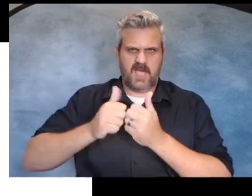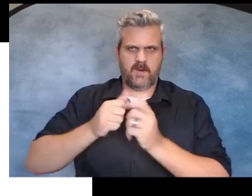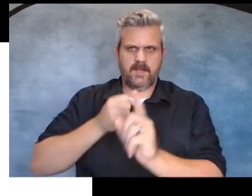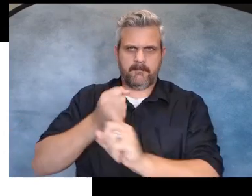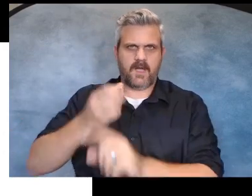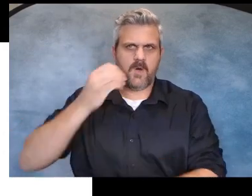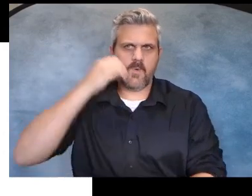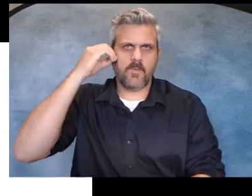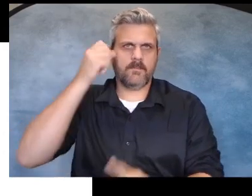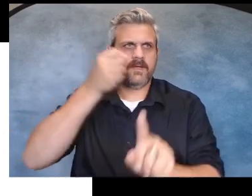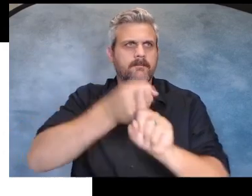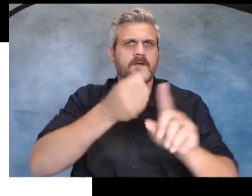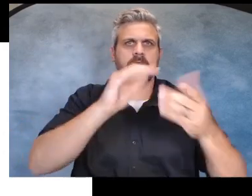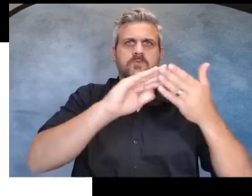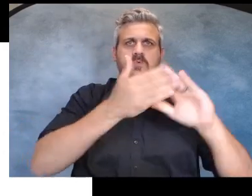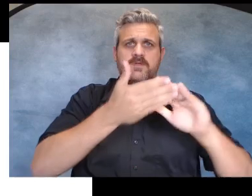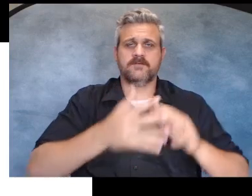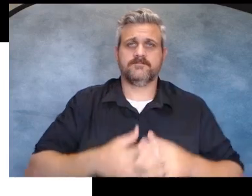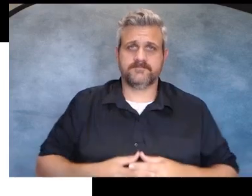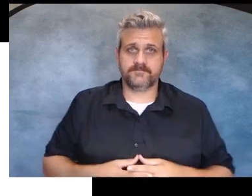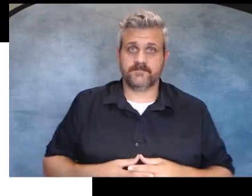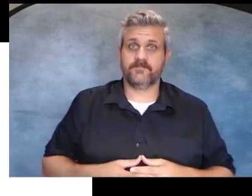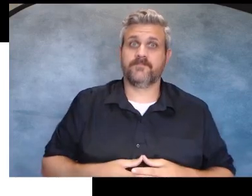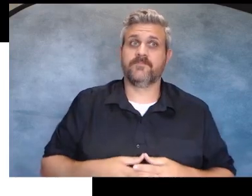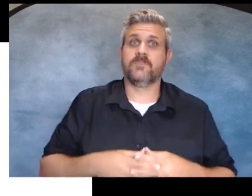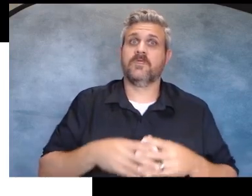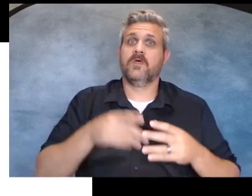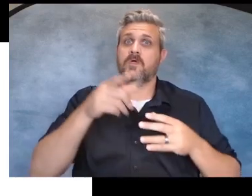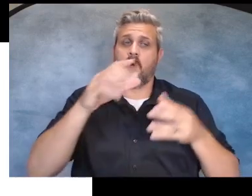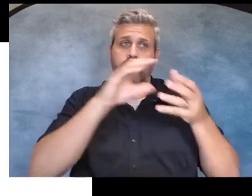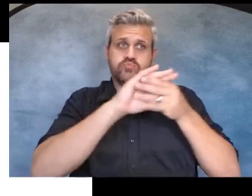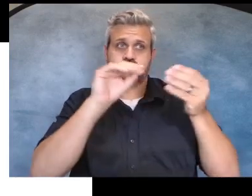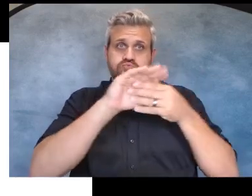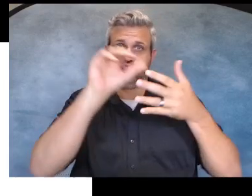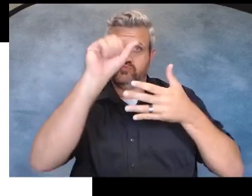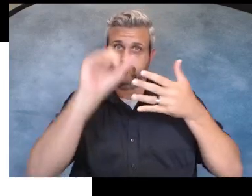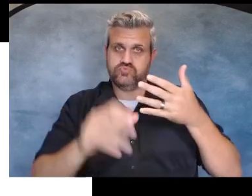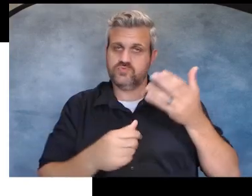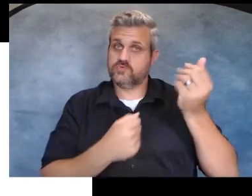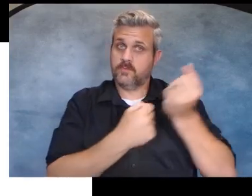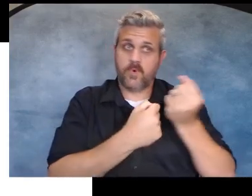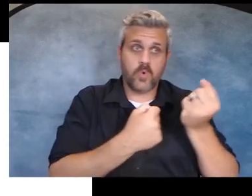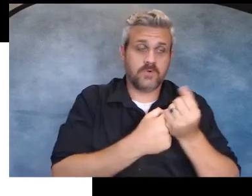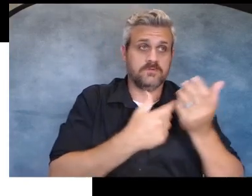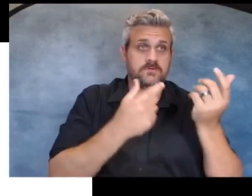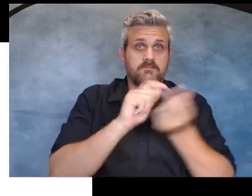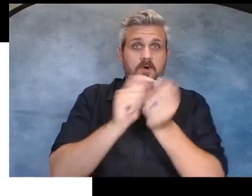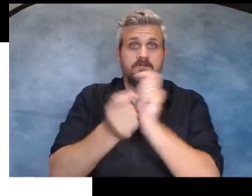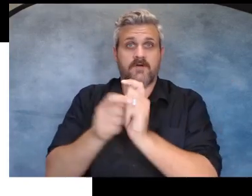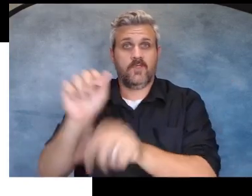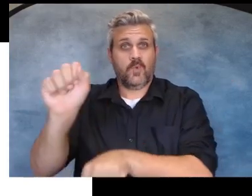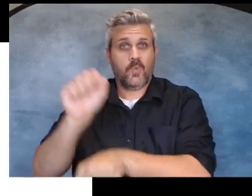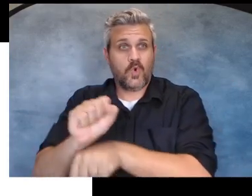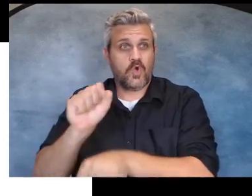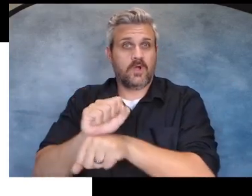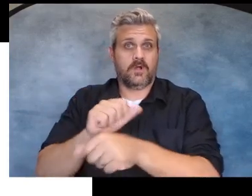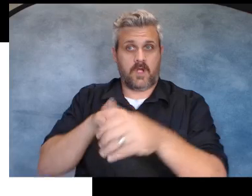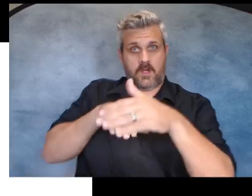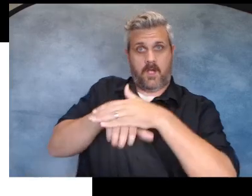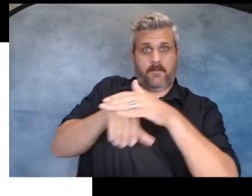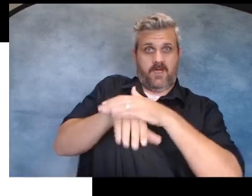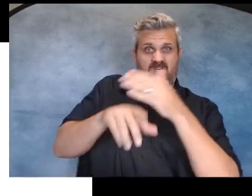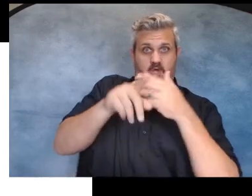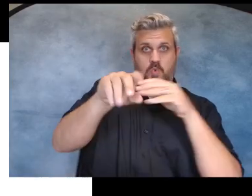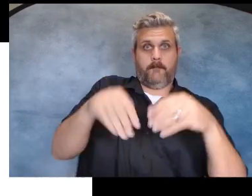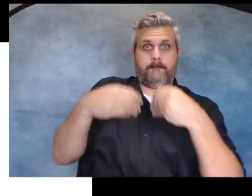impacts them at home and in the community. Share what supports, either modifying tasks, accommodating them,